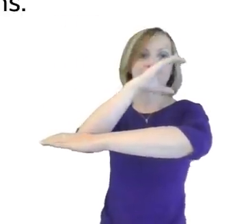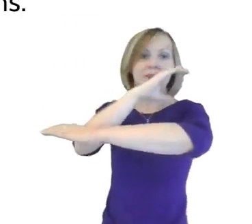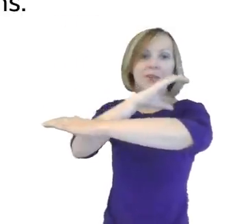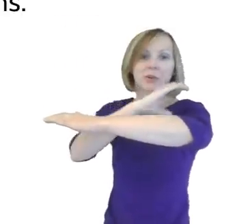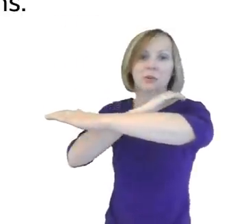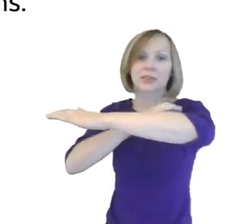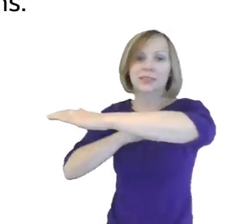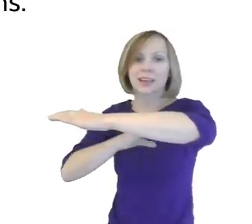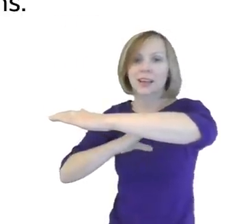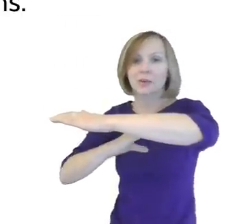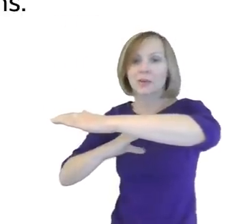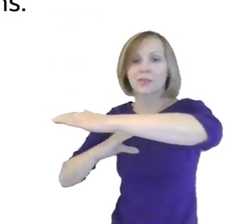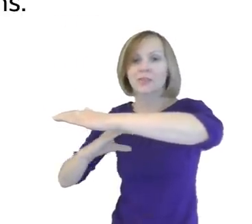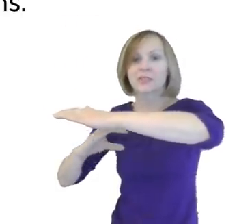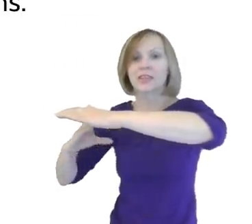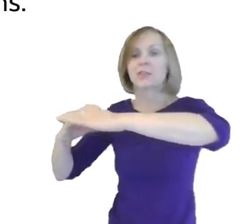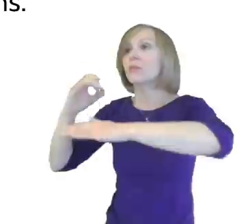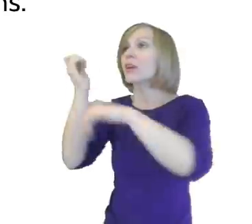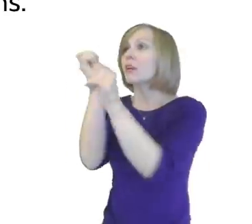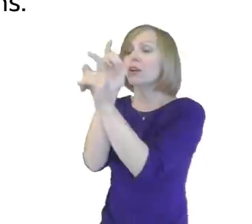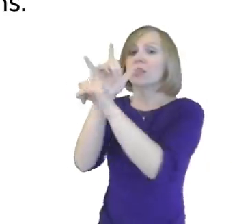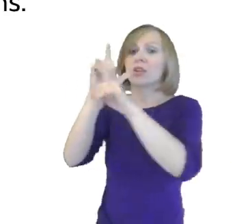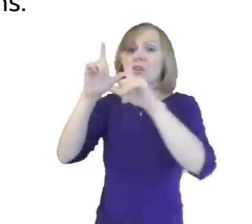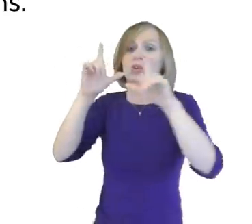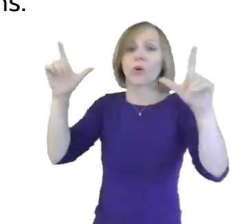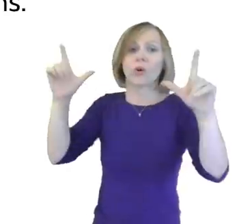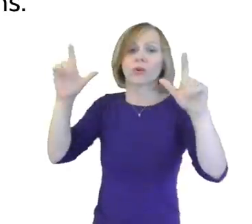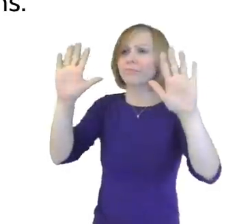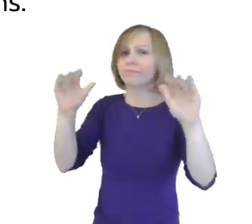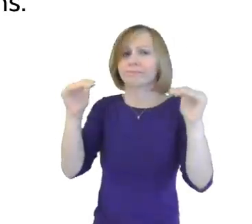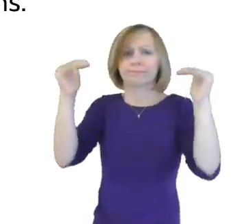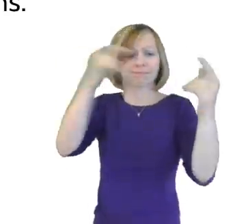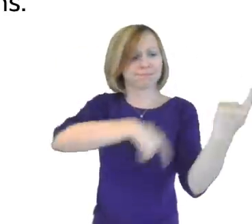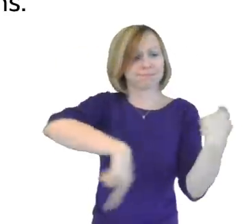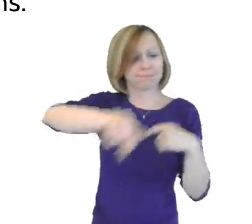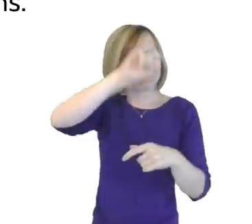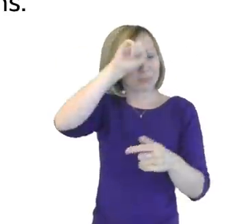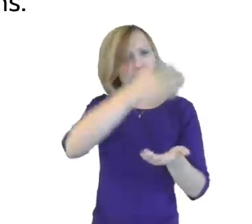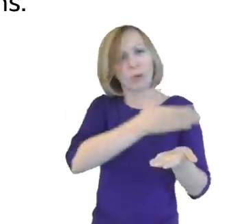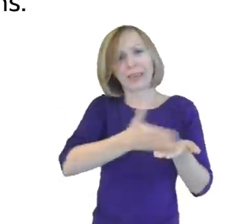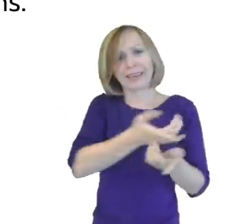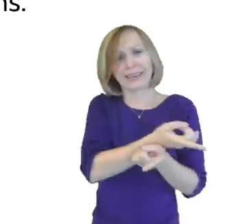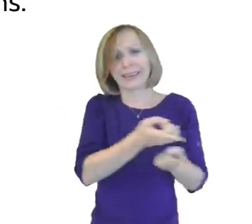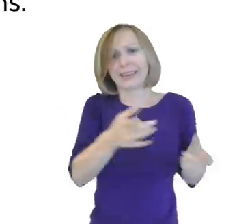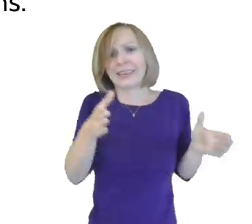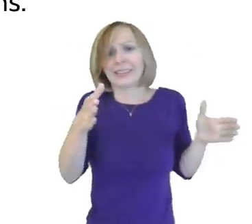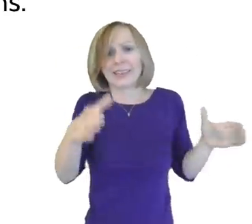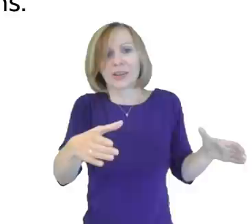unto the going down of the same. The Lord is high above